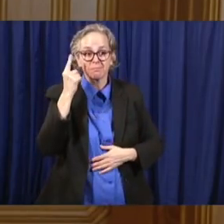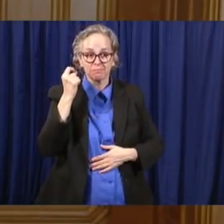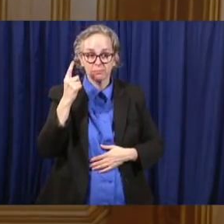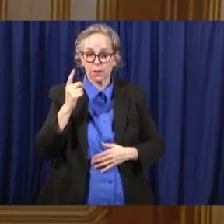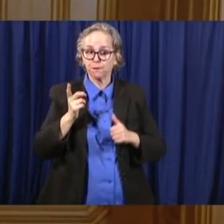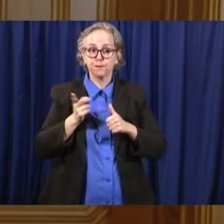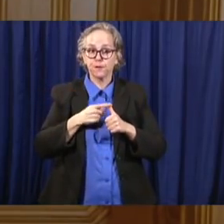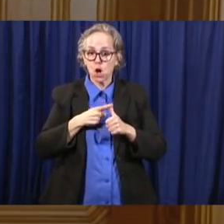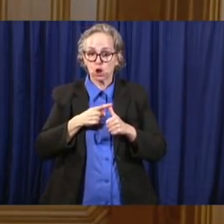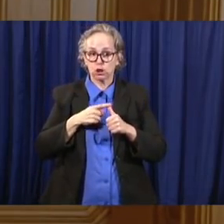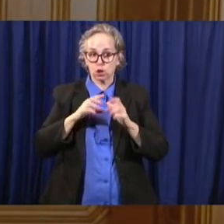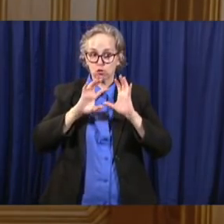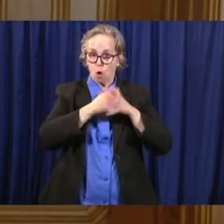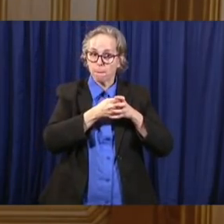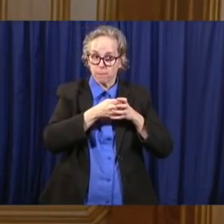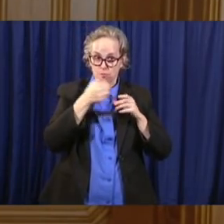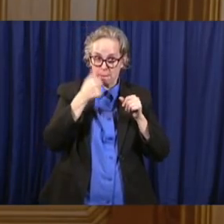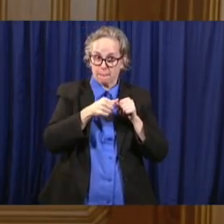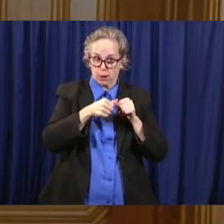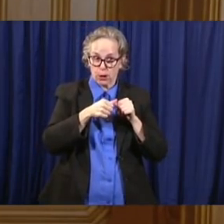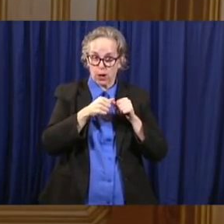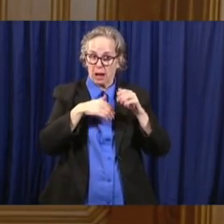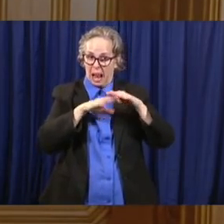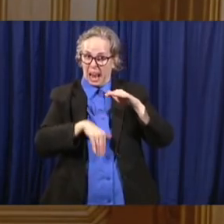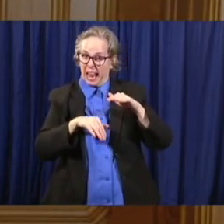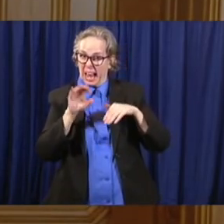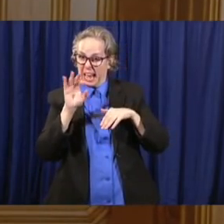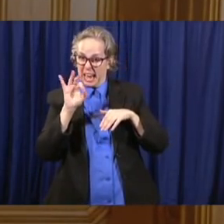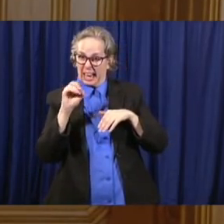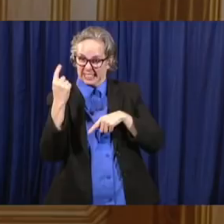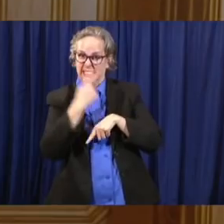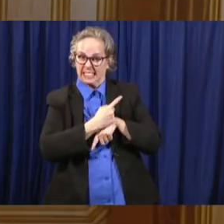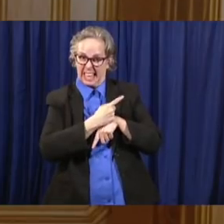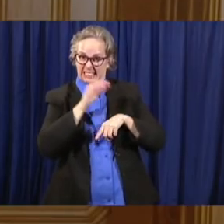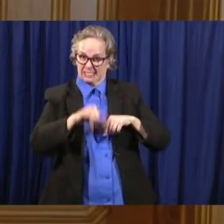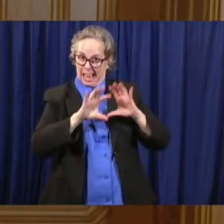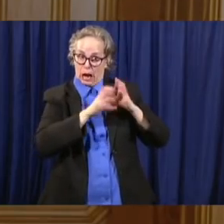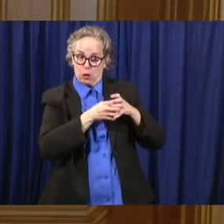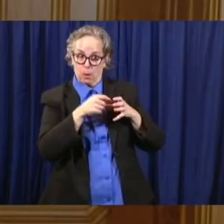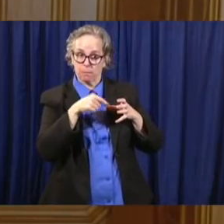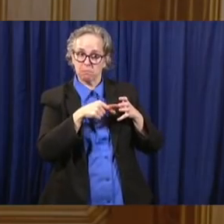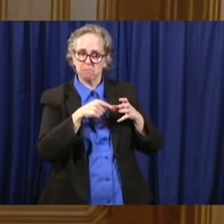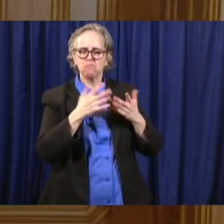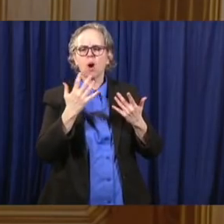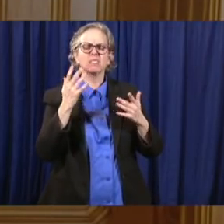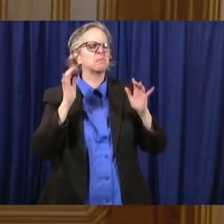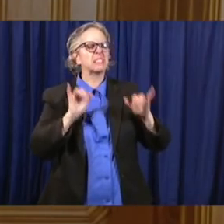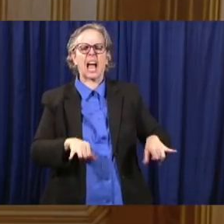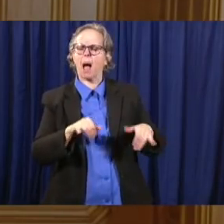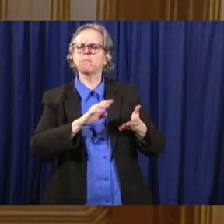within 90 days or less of the date when they will be, in fact, released.